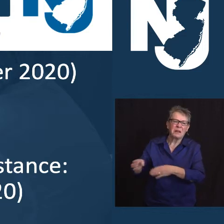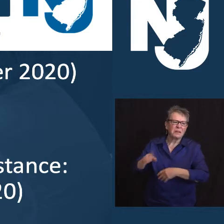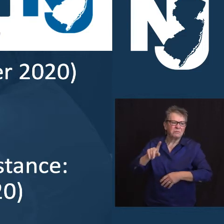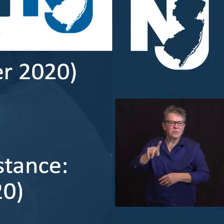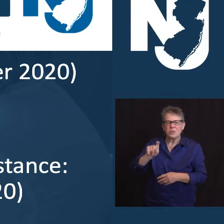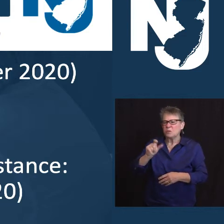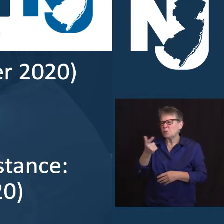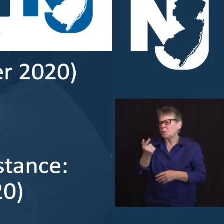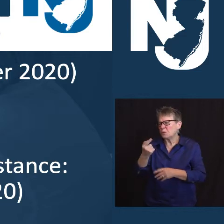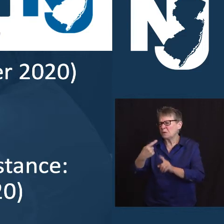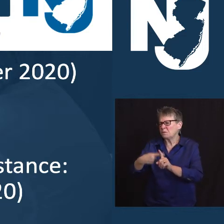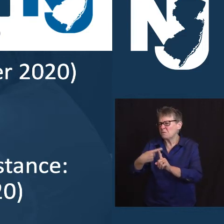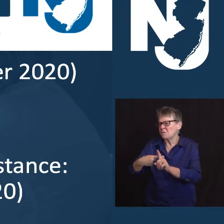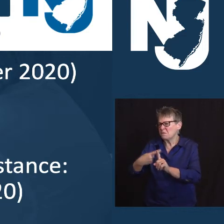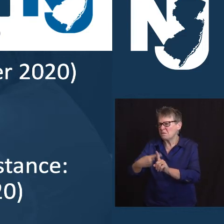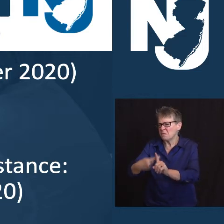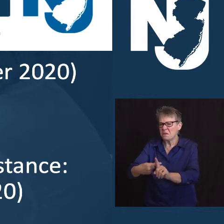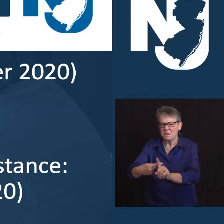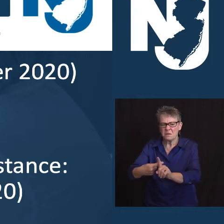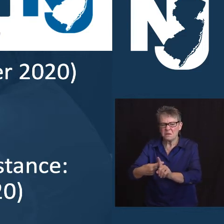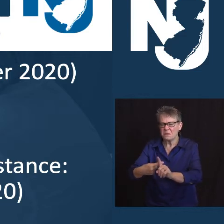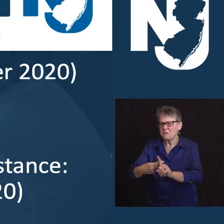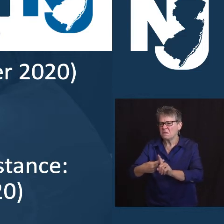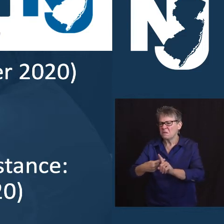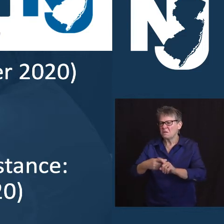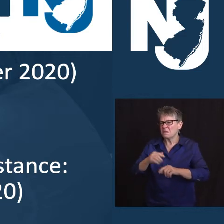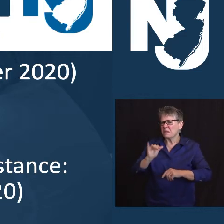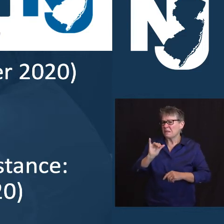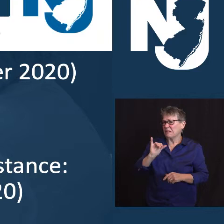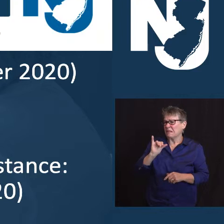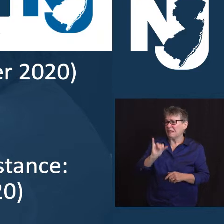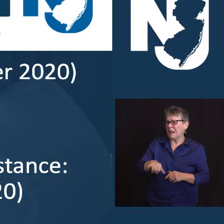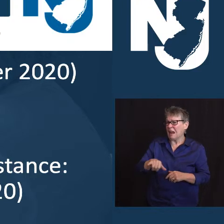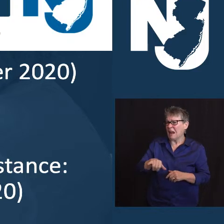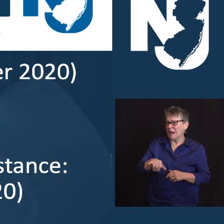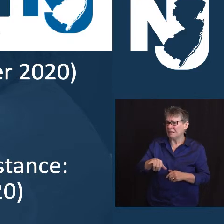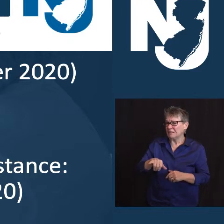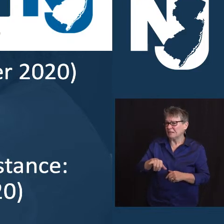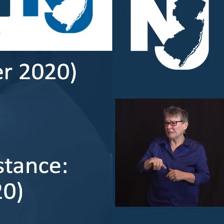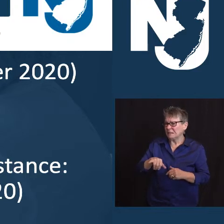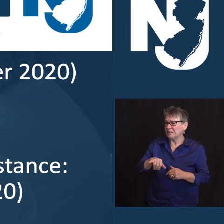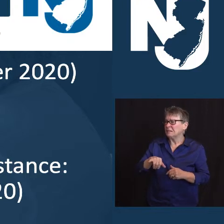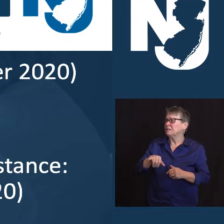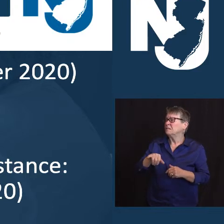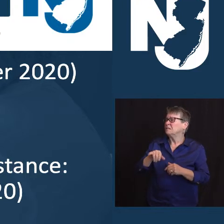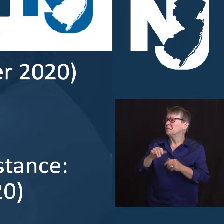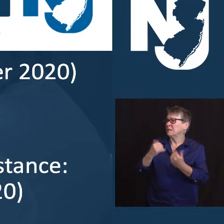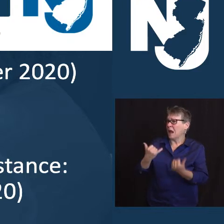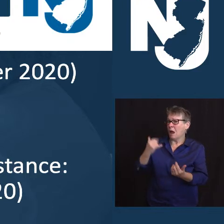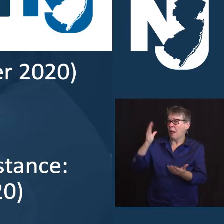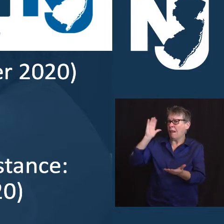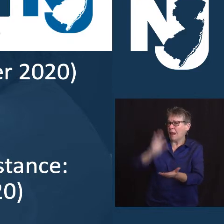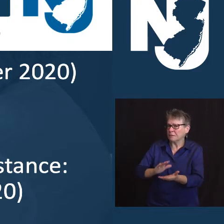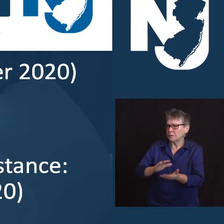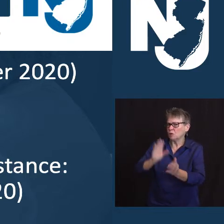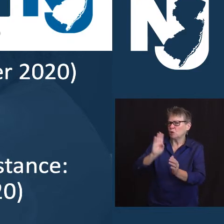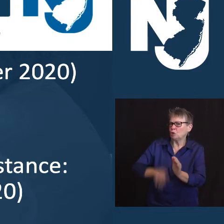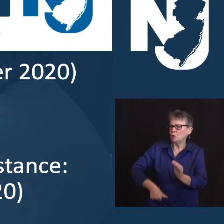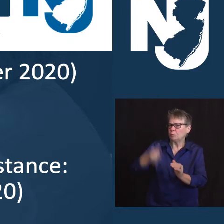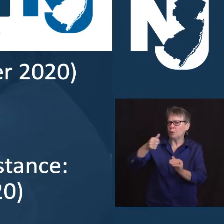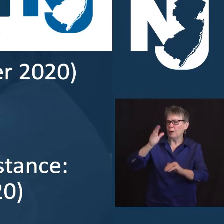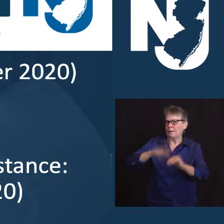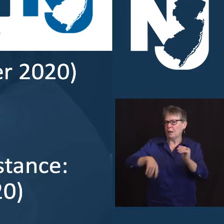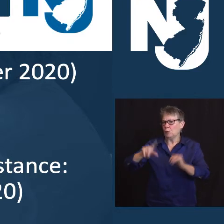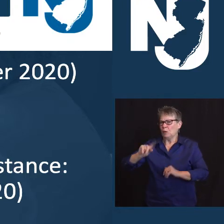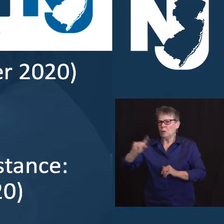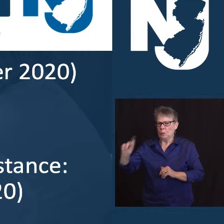in 2014, when the ACA's marketplaces first opened. I offer my congratulations